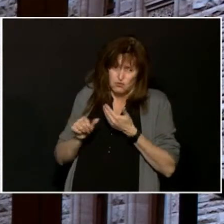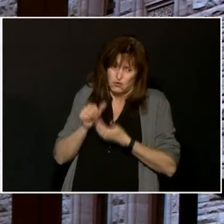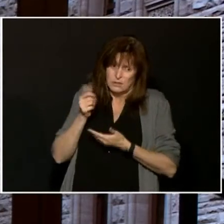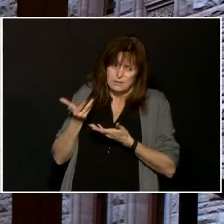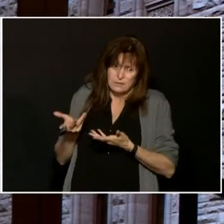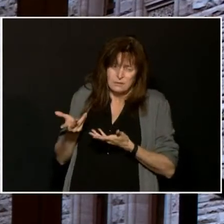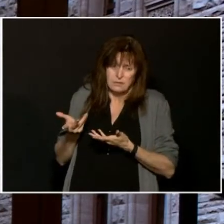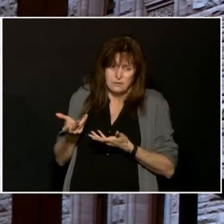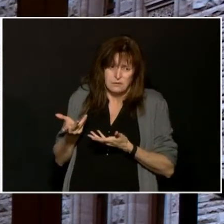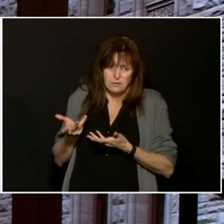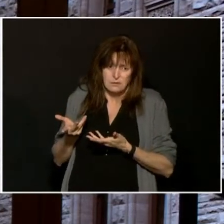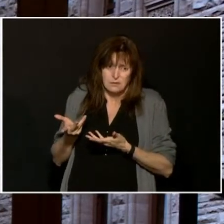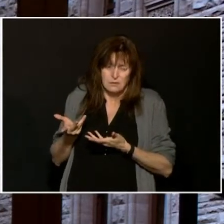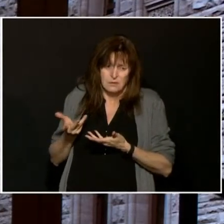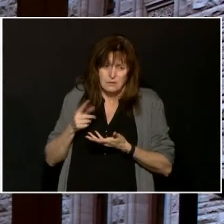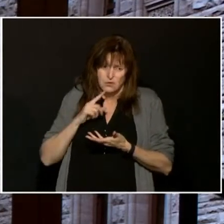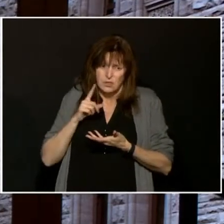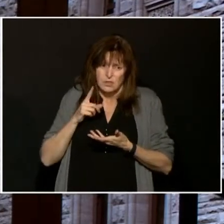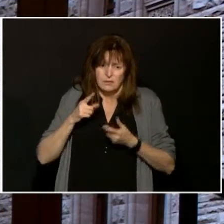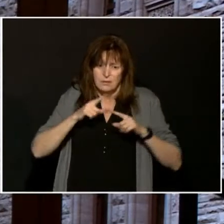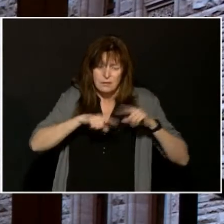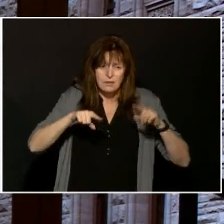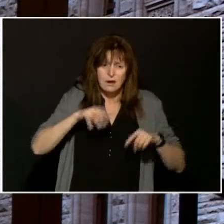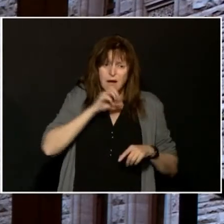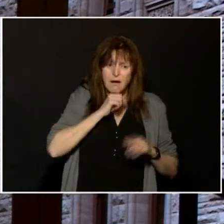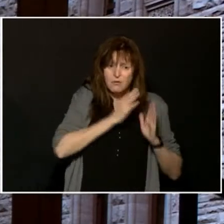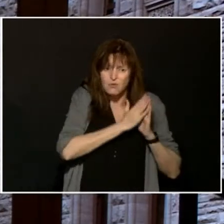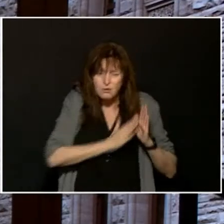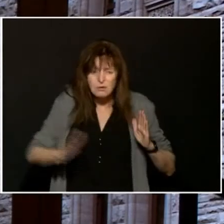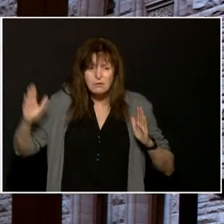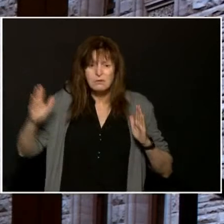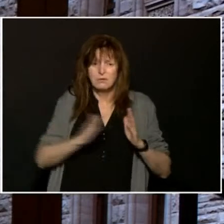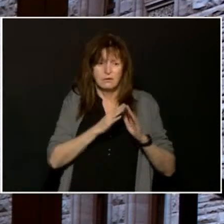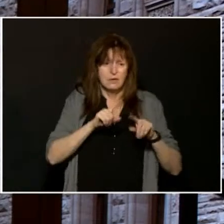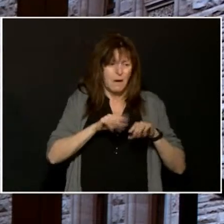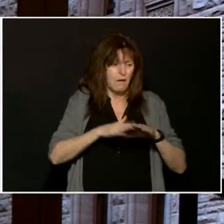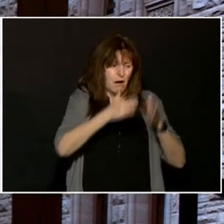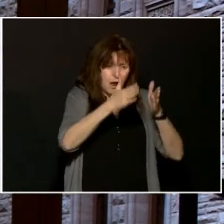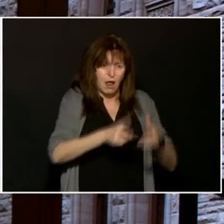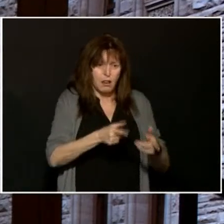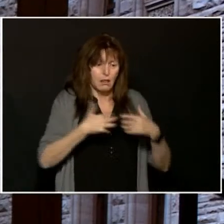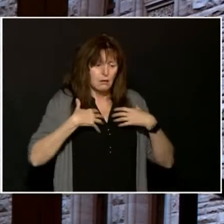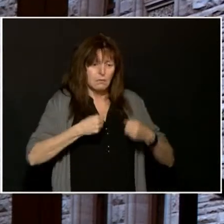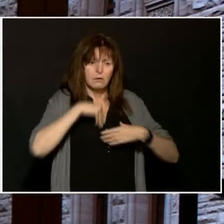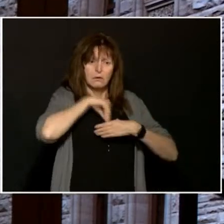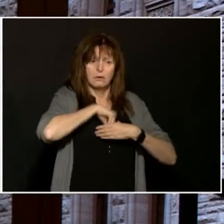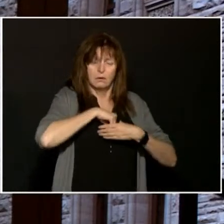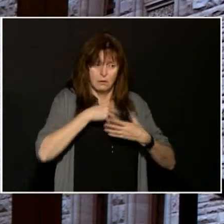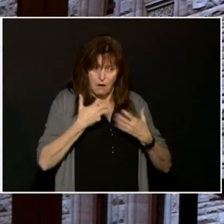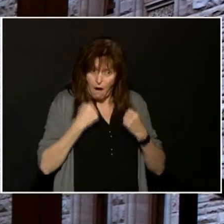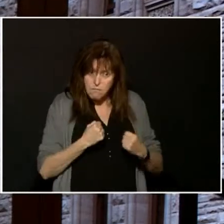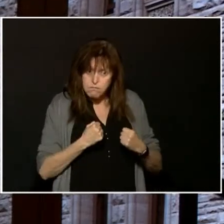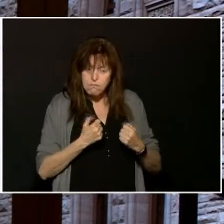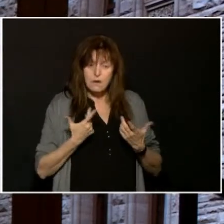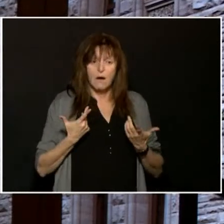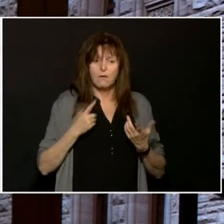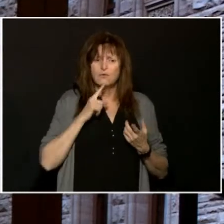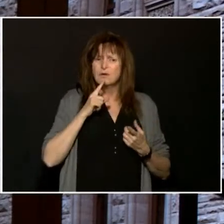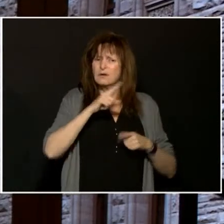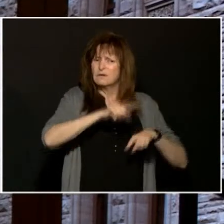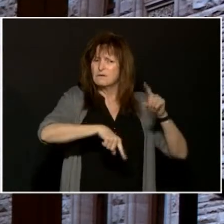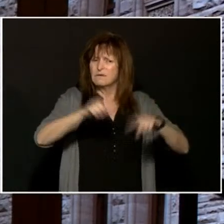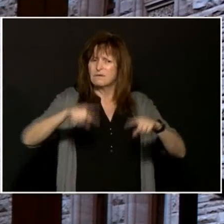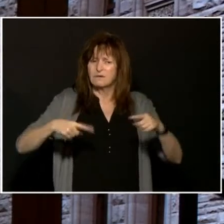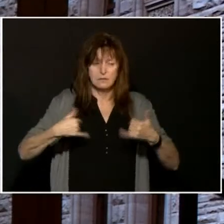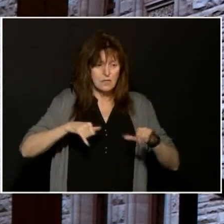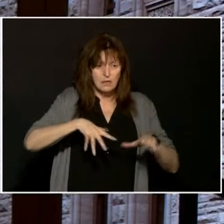immune system as others. At the same time, we found that some people with one dose can still harbor it in their nasopharynx and can still transmit to some